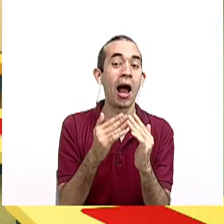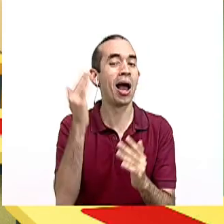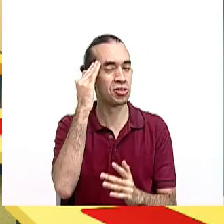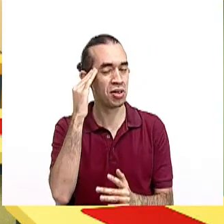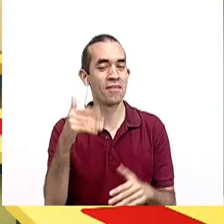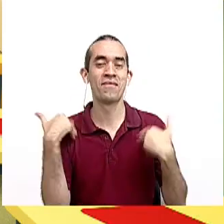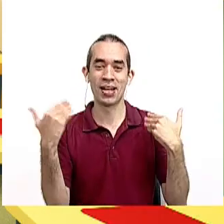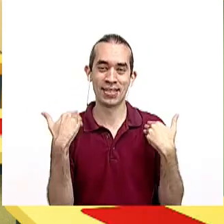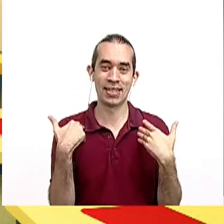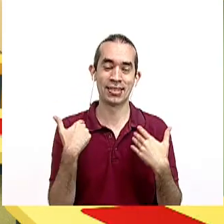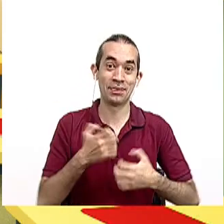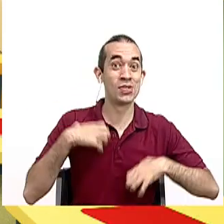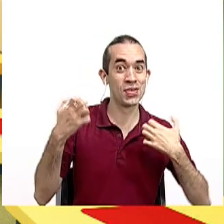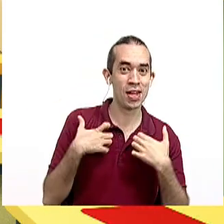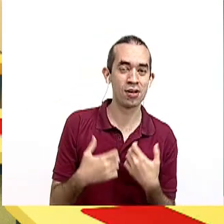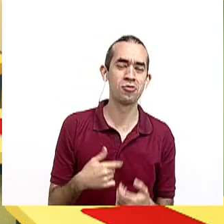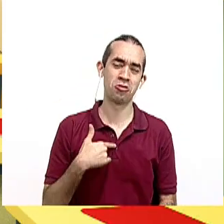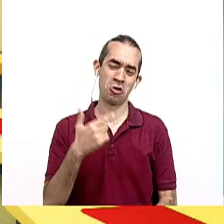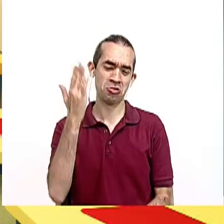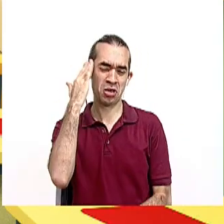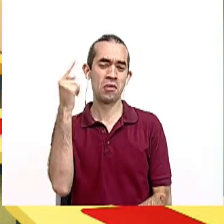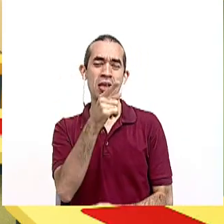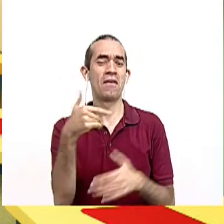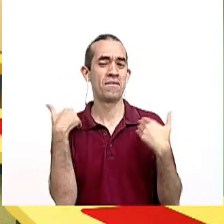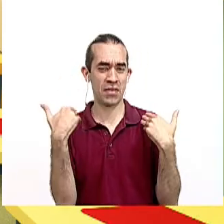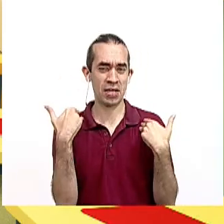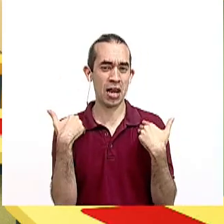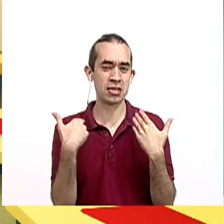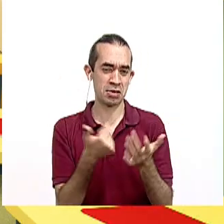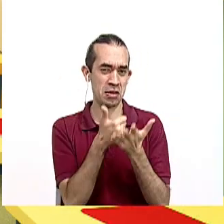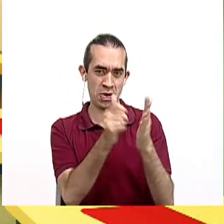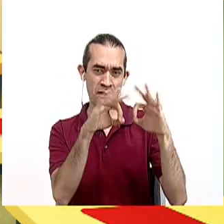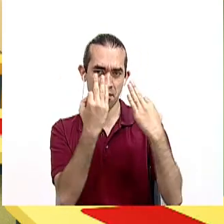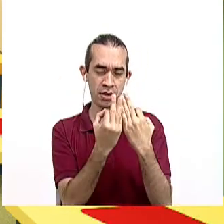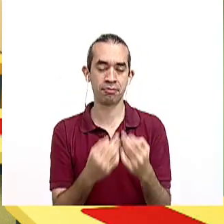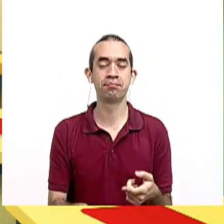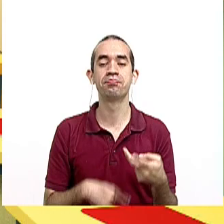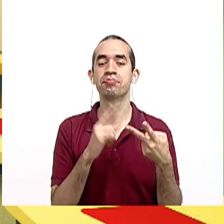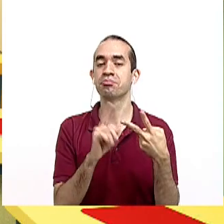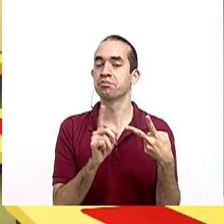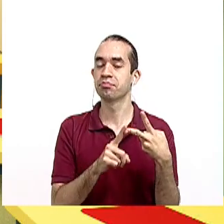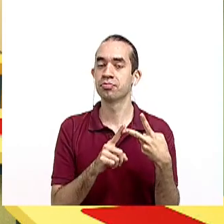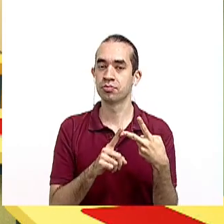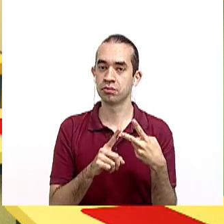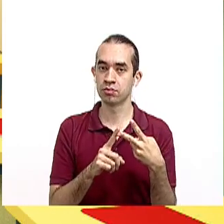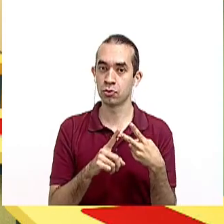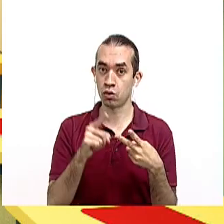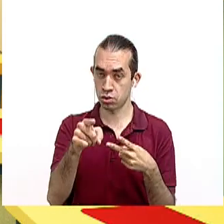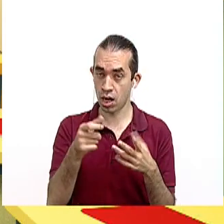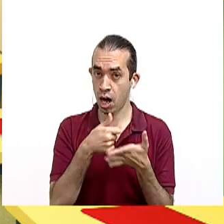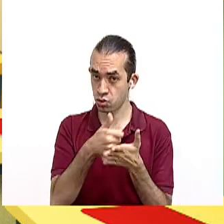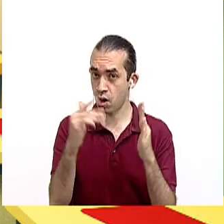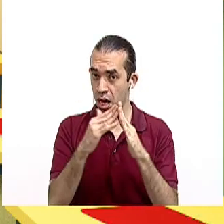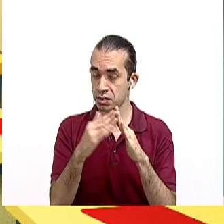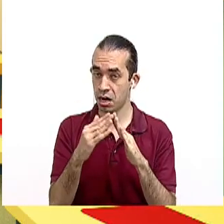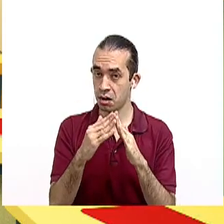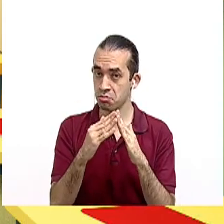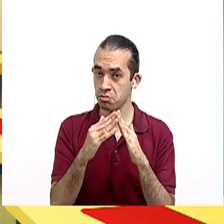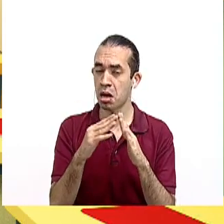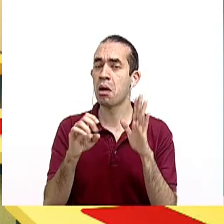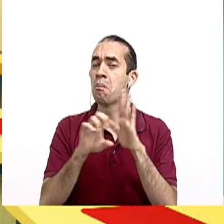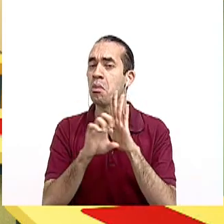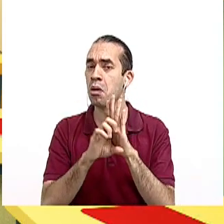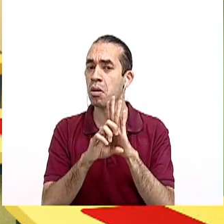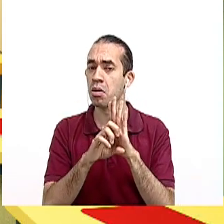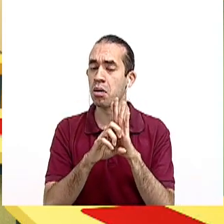happy when you help them, right? How often? How often do you help at home? Do you help your family?